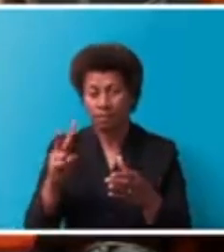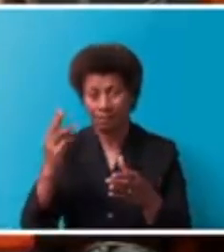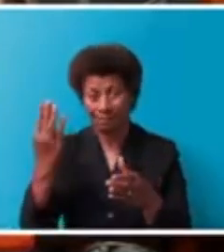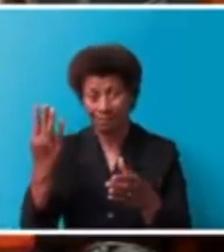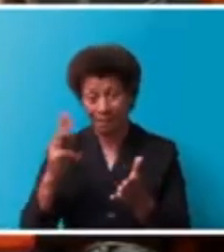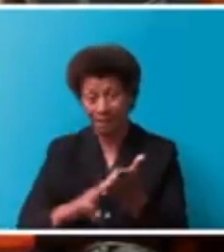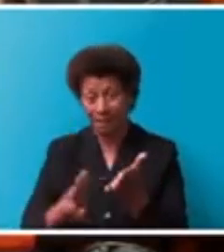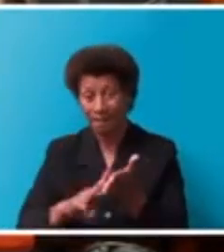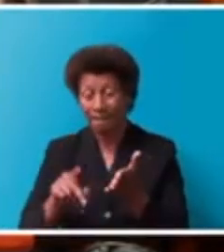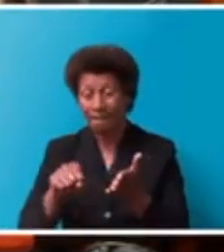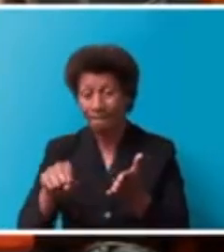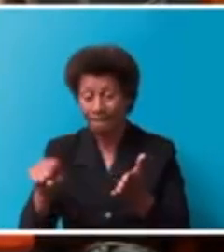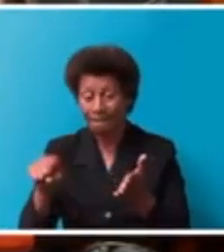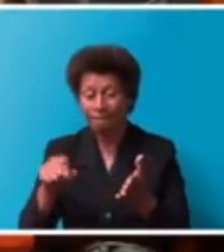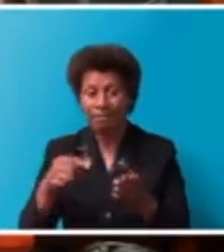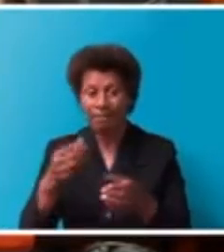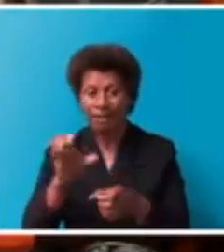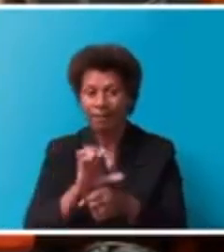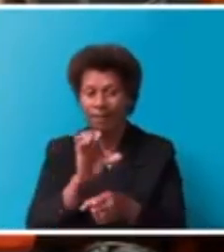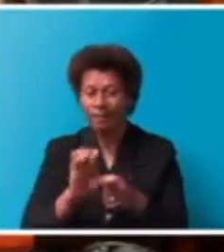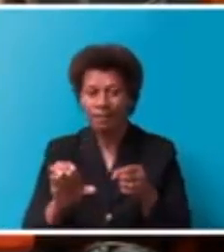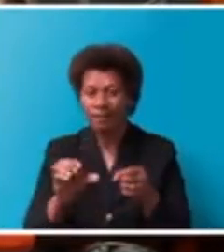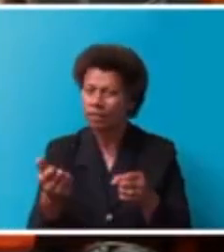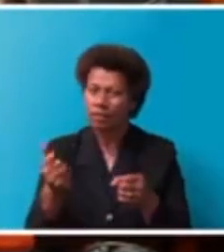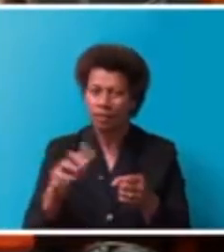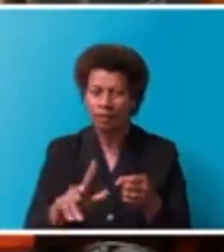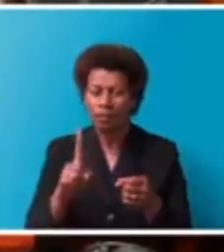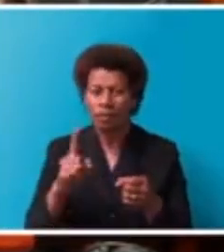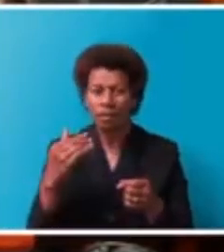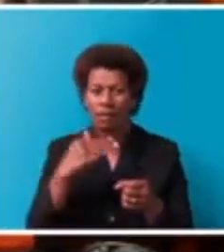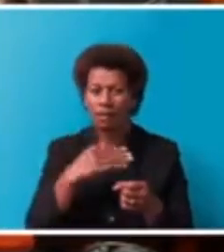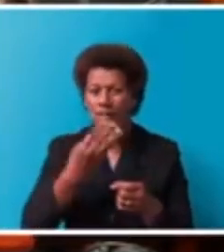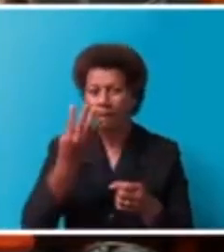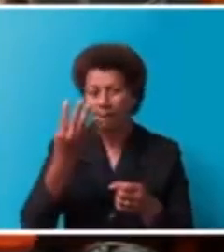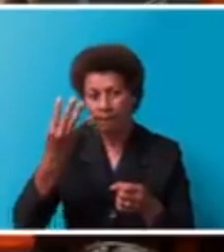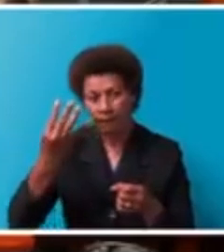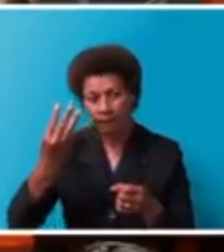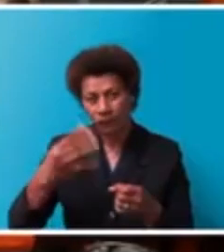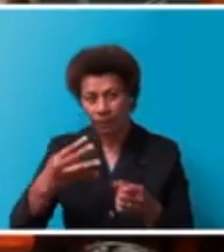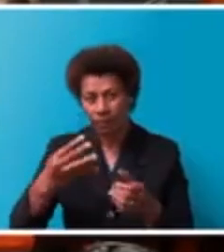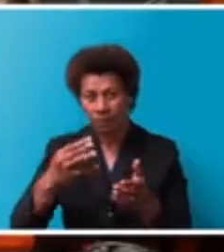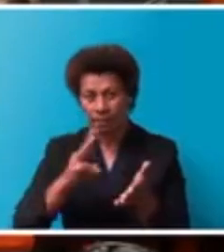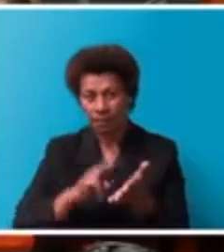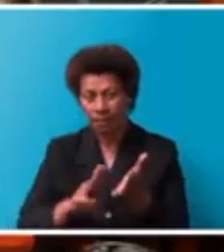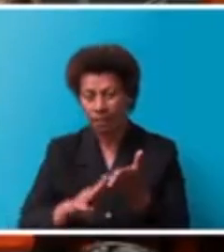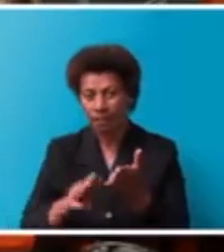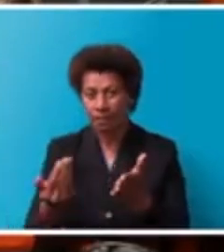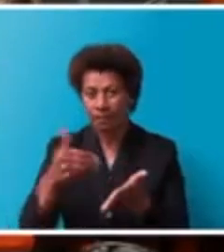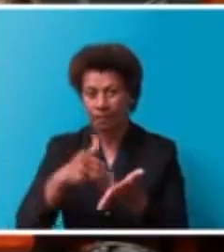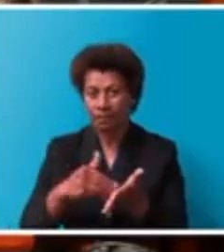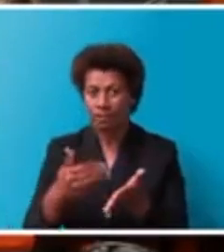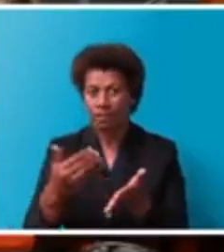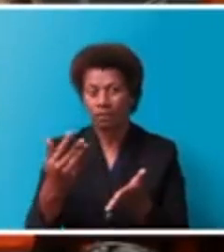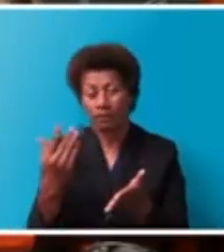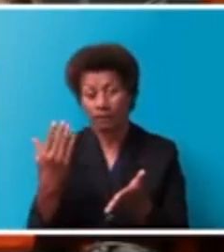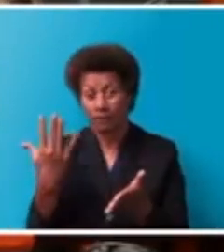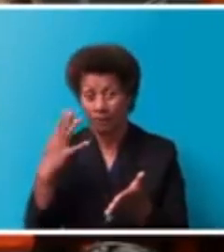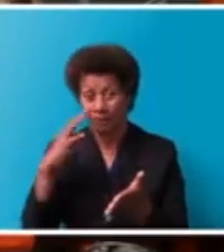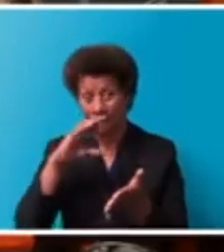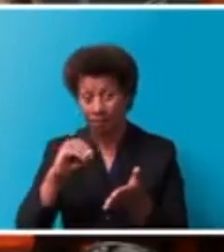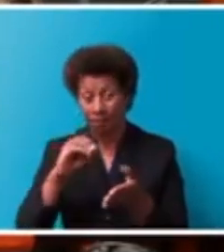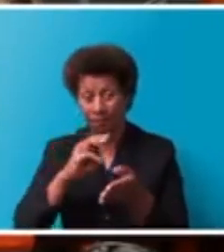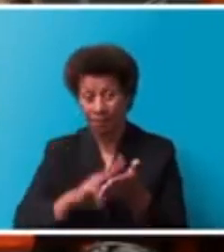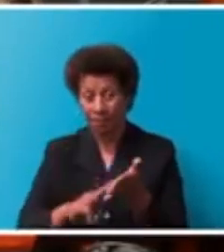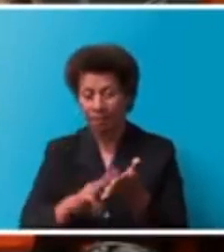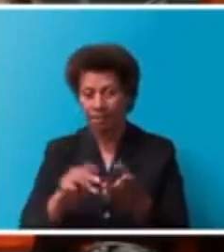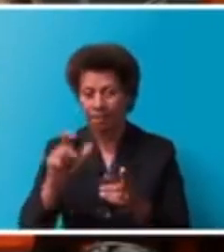the company has already invested more than 140 million, with additional 50 million to 100 million in capital investment.